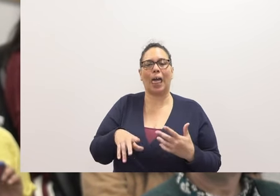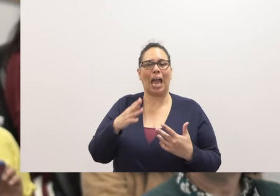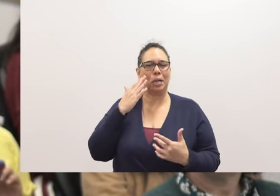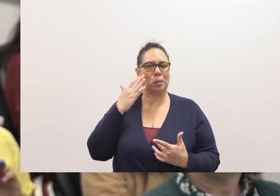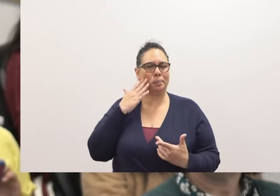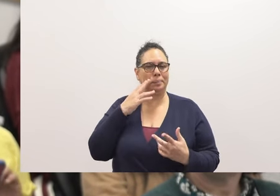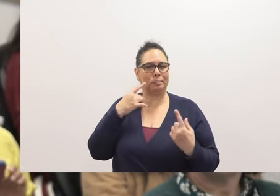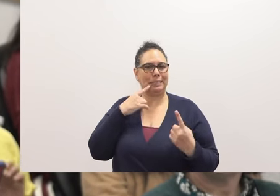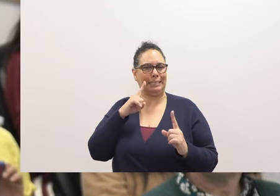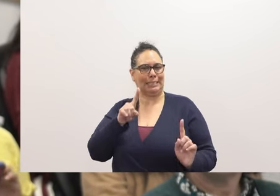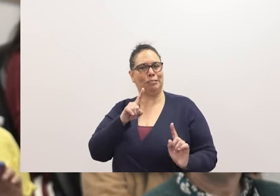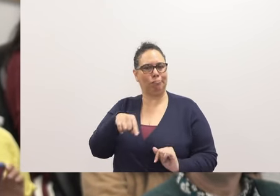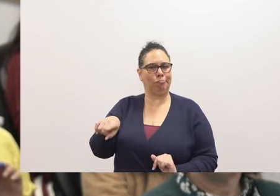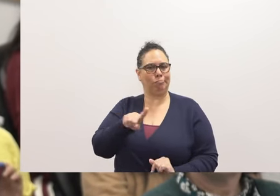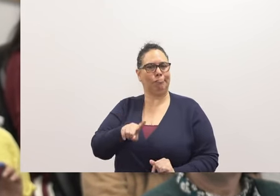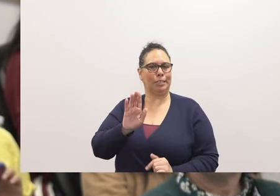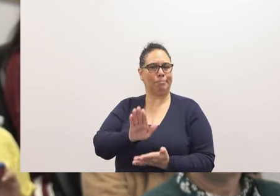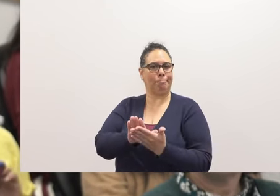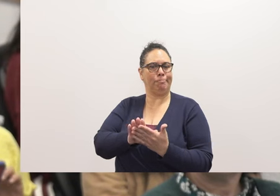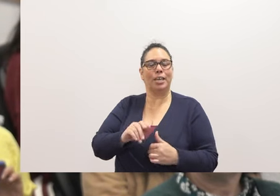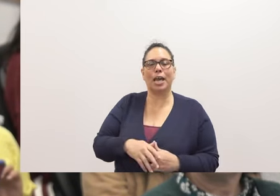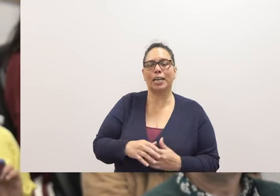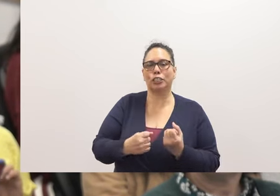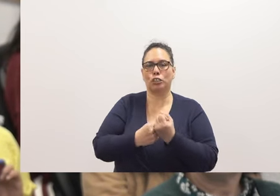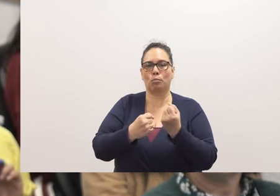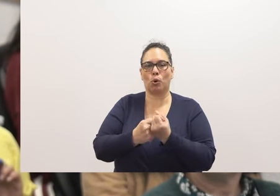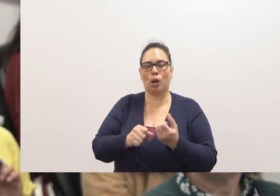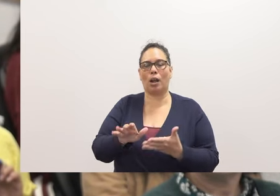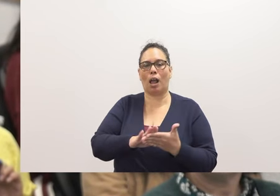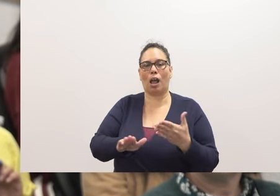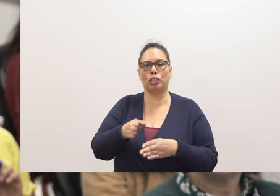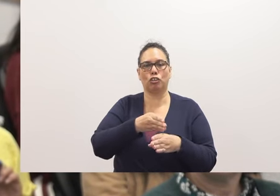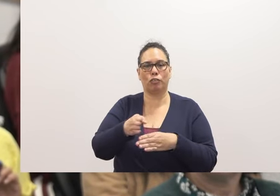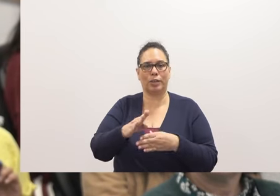journey, and I applaud them. With the support of my college and career center,